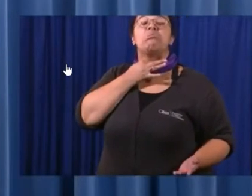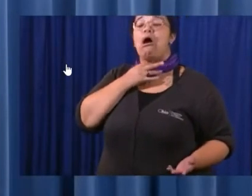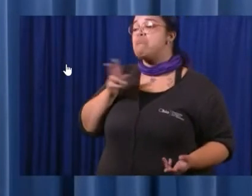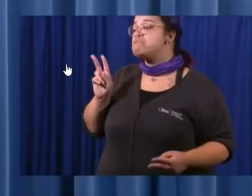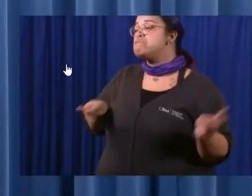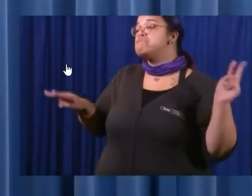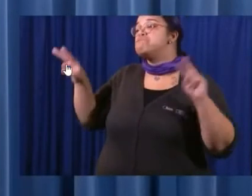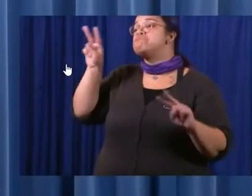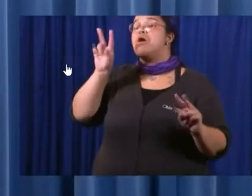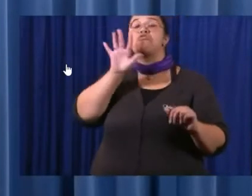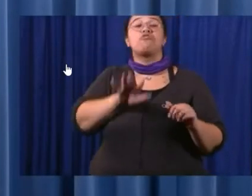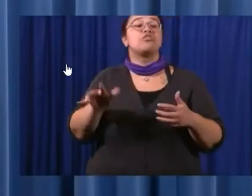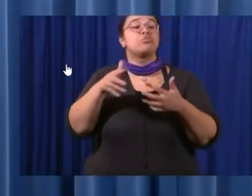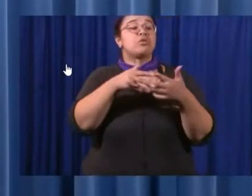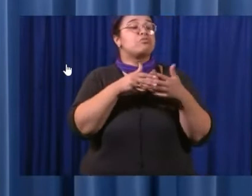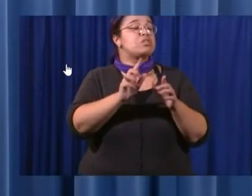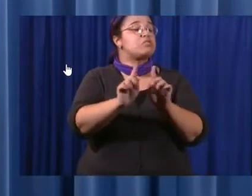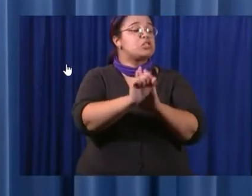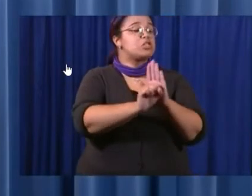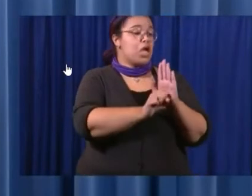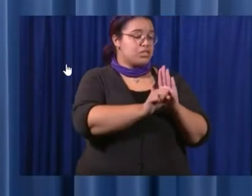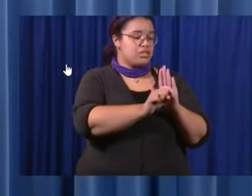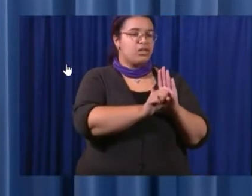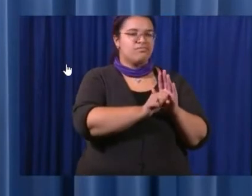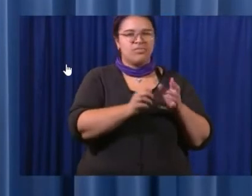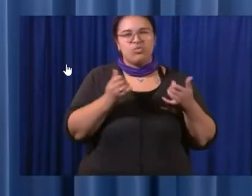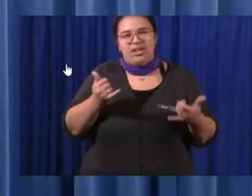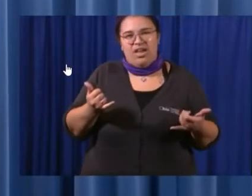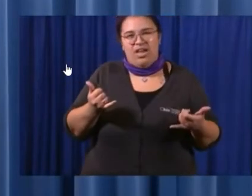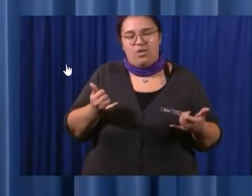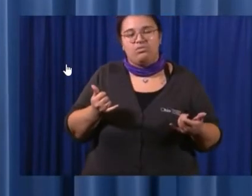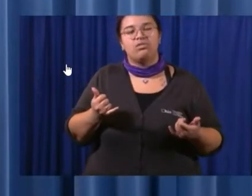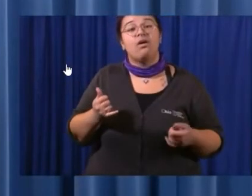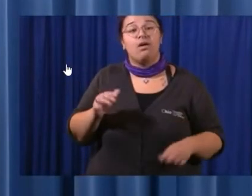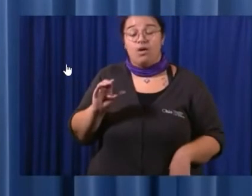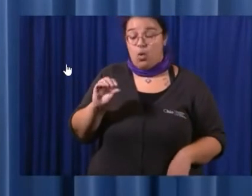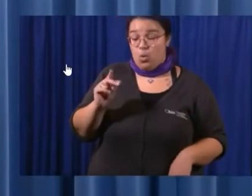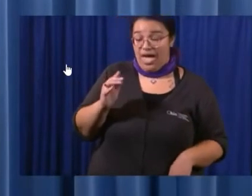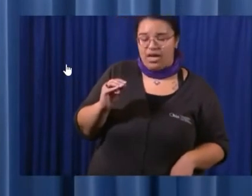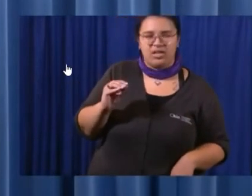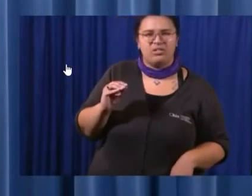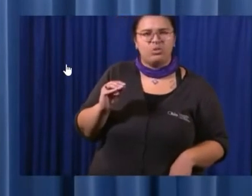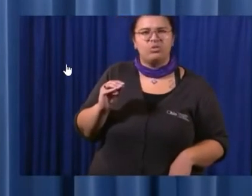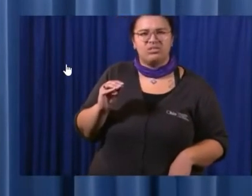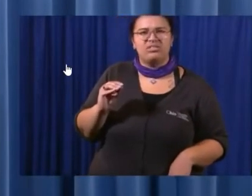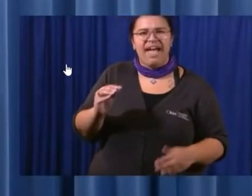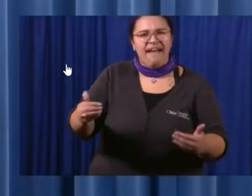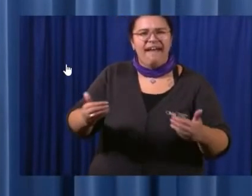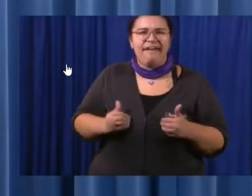working. But our efforts have been really intensified in the last week in regard to